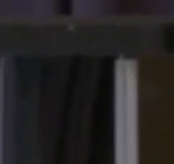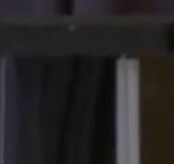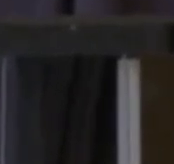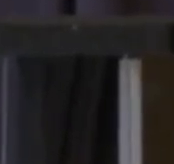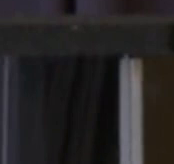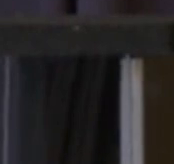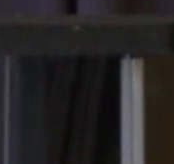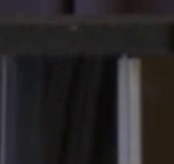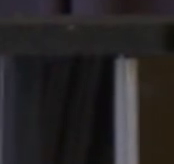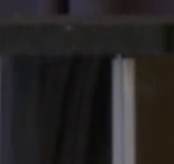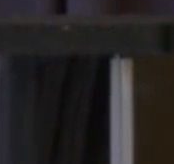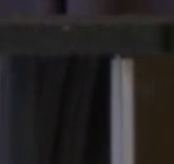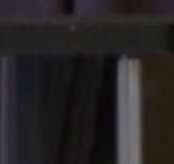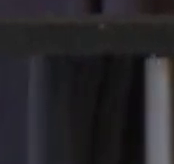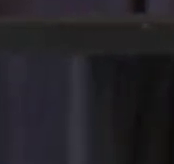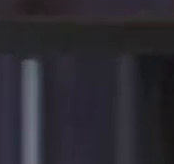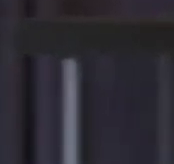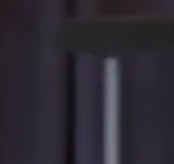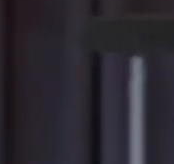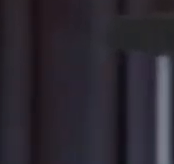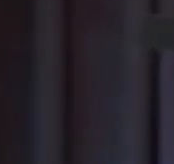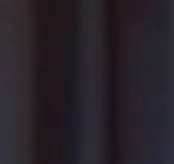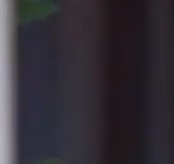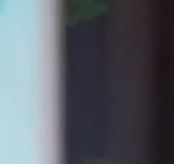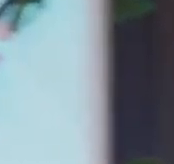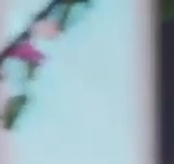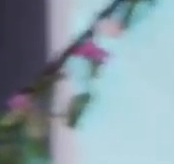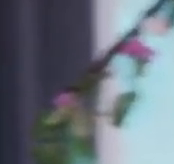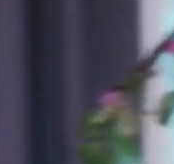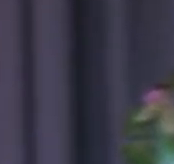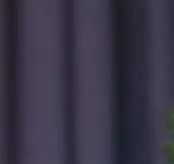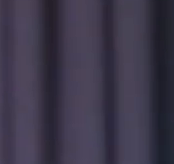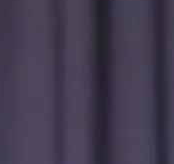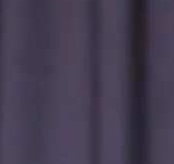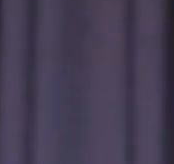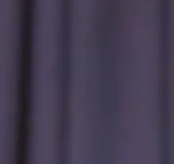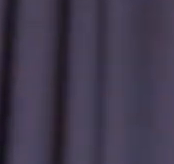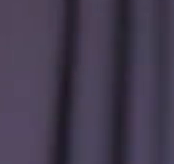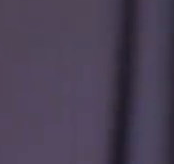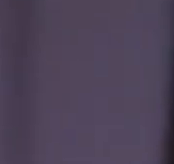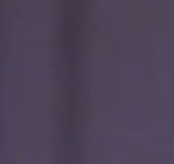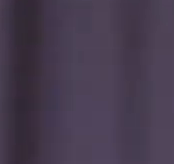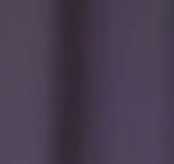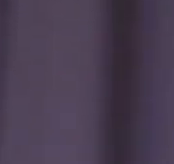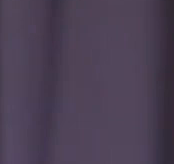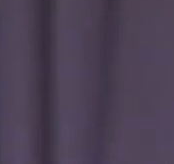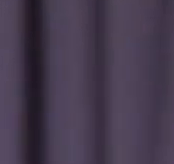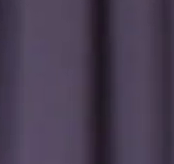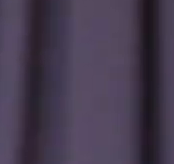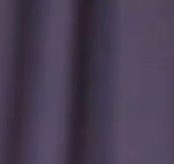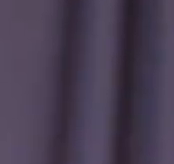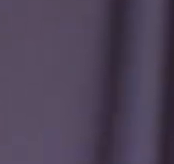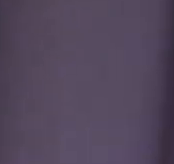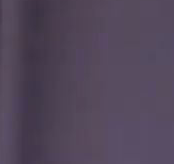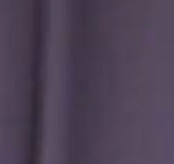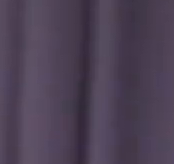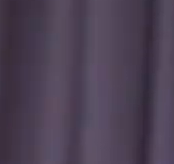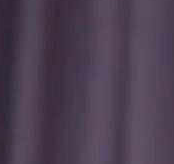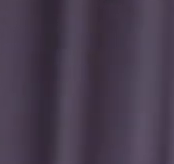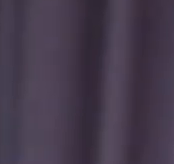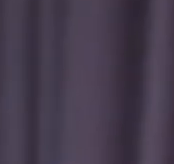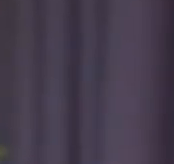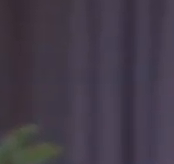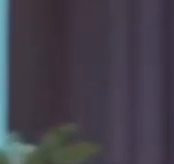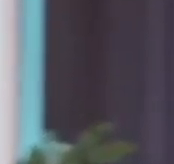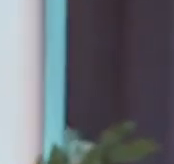Philip had titles. He had church titles. Come on, help me talk, somebody. He had church titles, but Philip didn't jump on the man with his